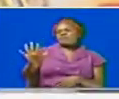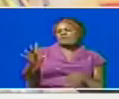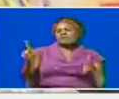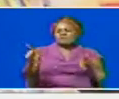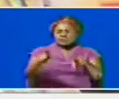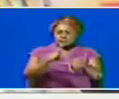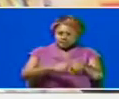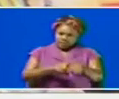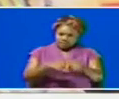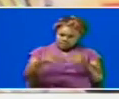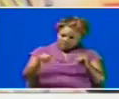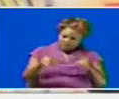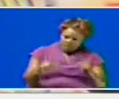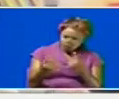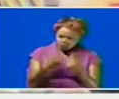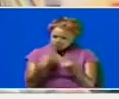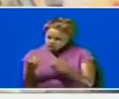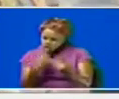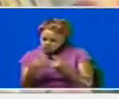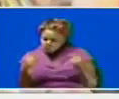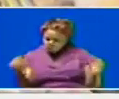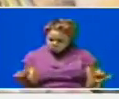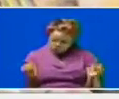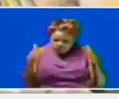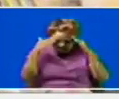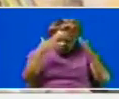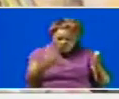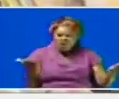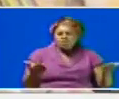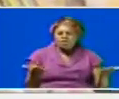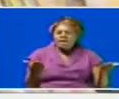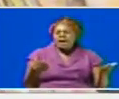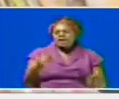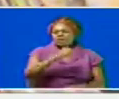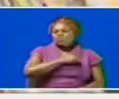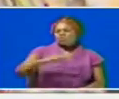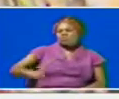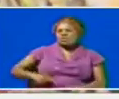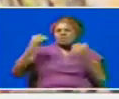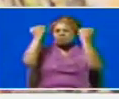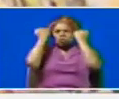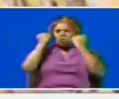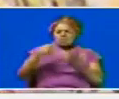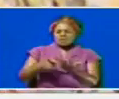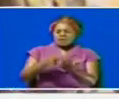as attempts at backroom talks intensify, the spotlight remains at the Supreme Court as the countdown to the